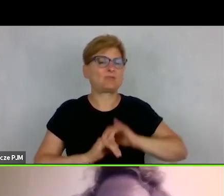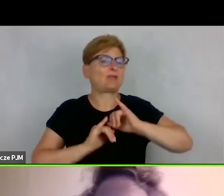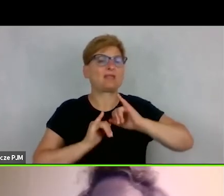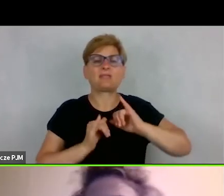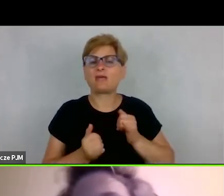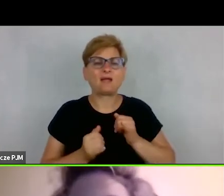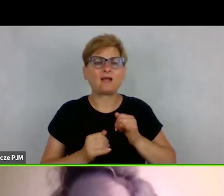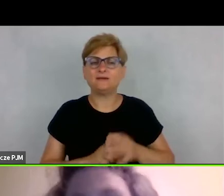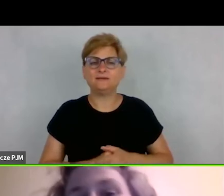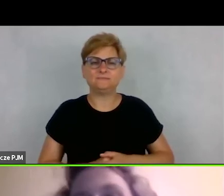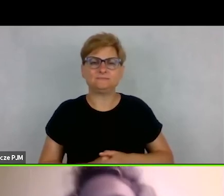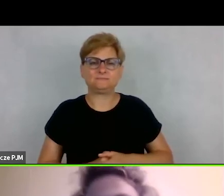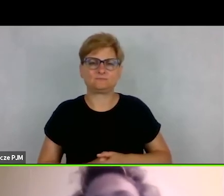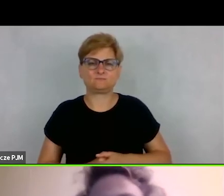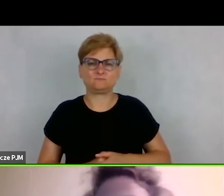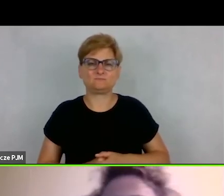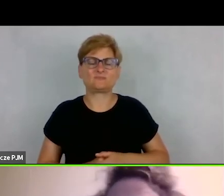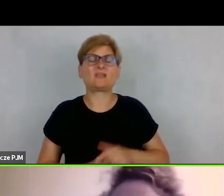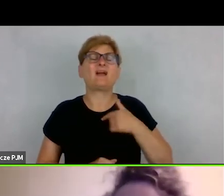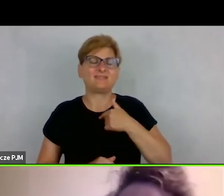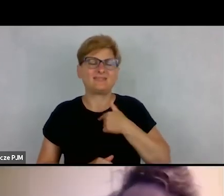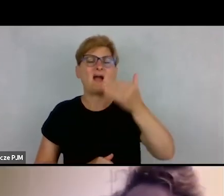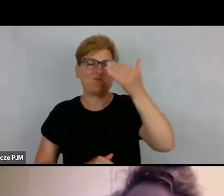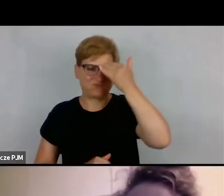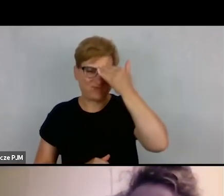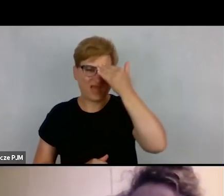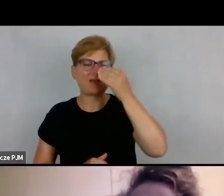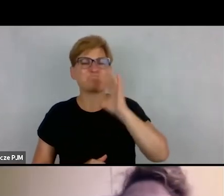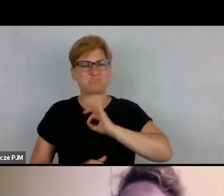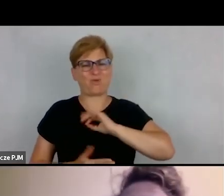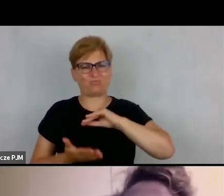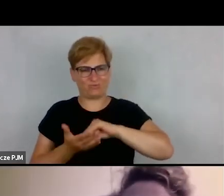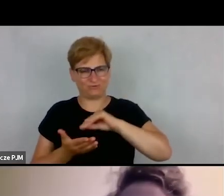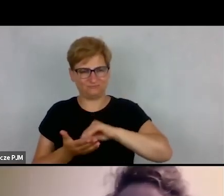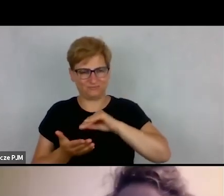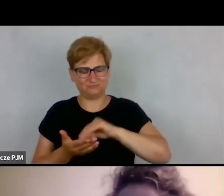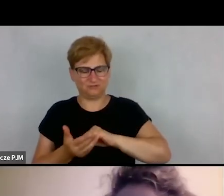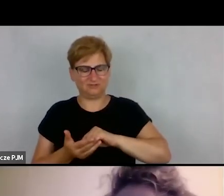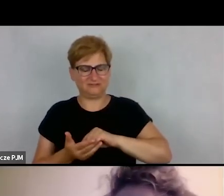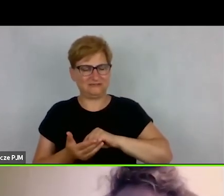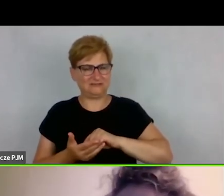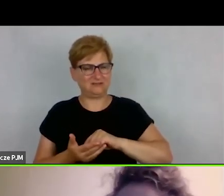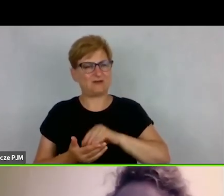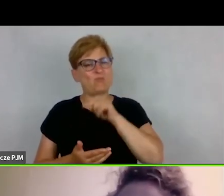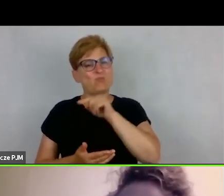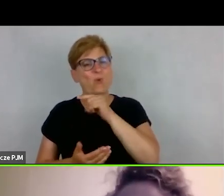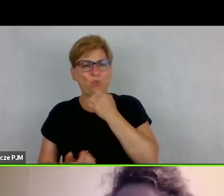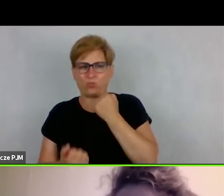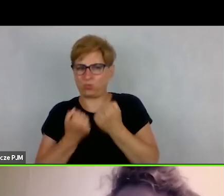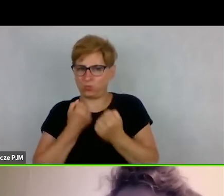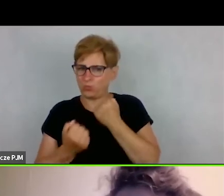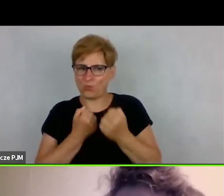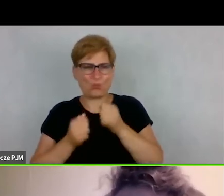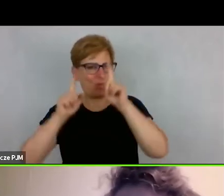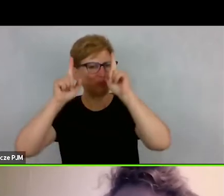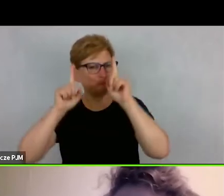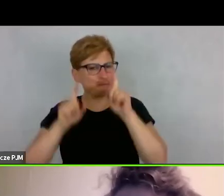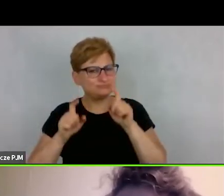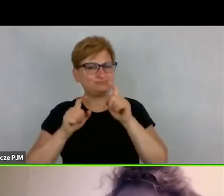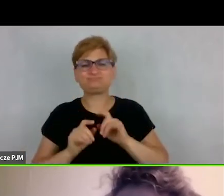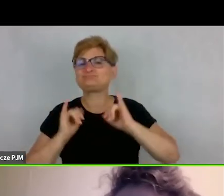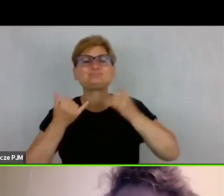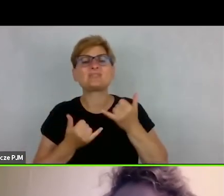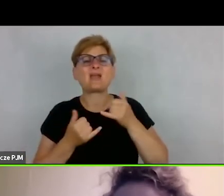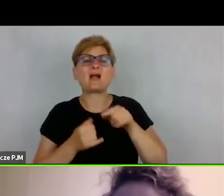that's why I dig to know how you try, you know, how do you invite those men to be part of those groups,